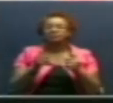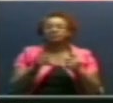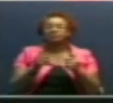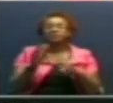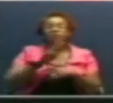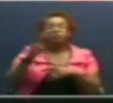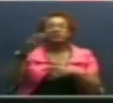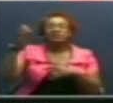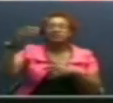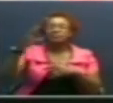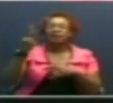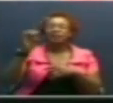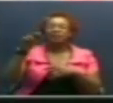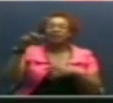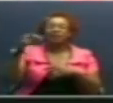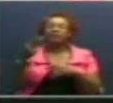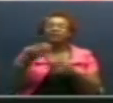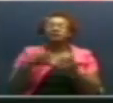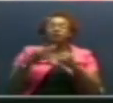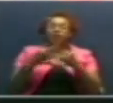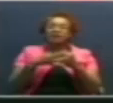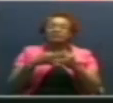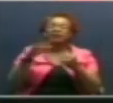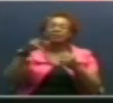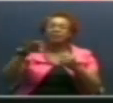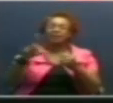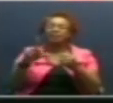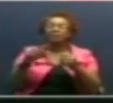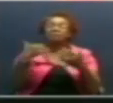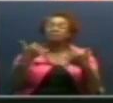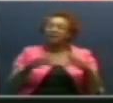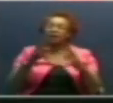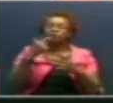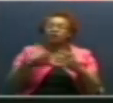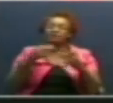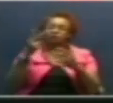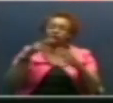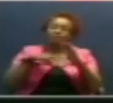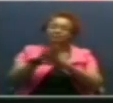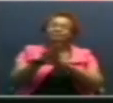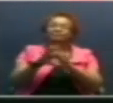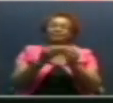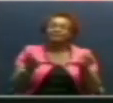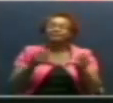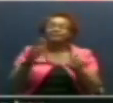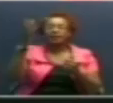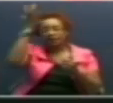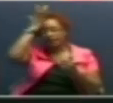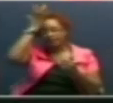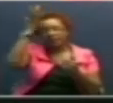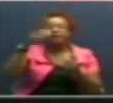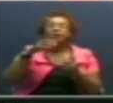Western Stima midfielder Kenneth Muguna is August's KPL Player of the Month. Muguna, who scored 2 goals last month, beat Kakamega Homeboys duo of